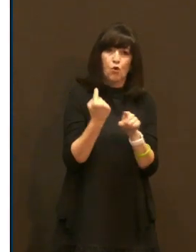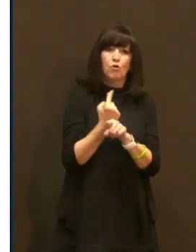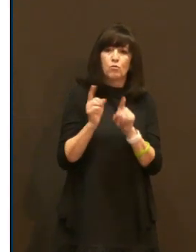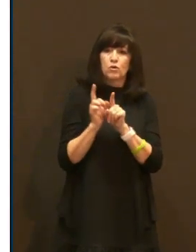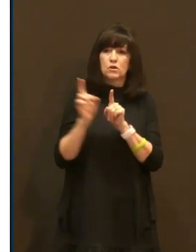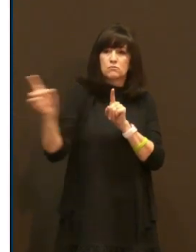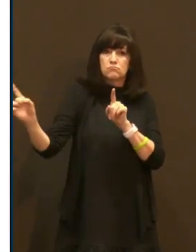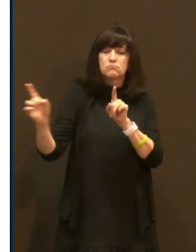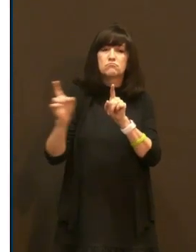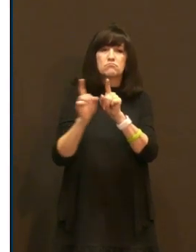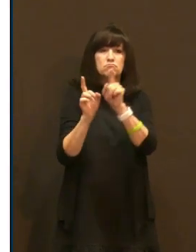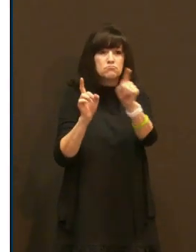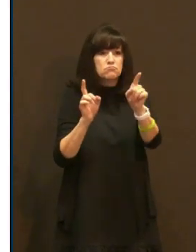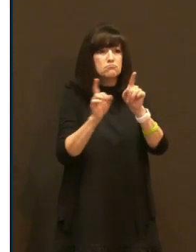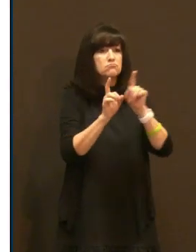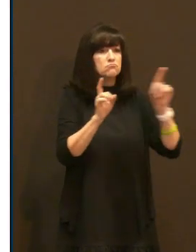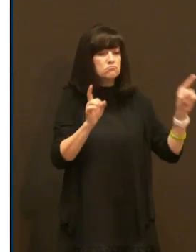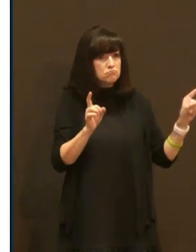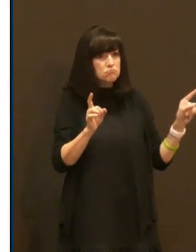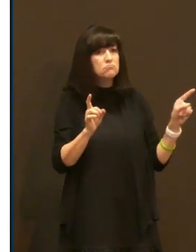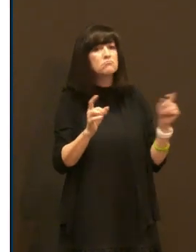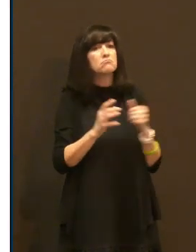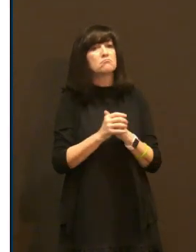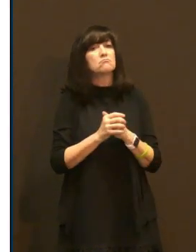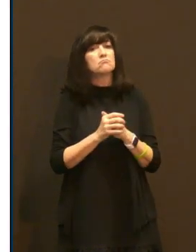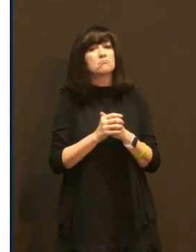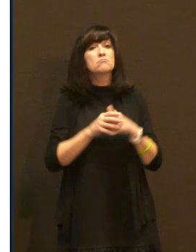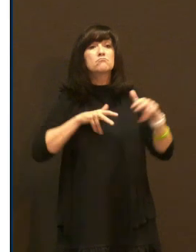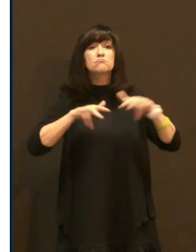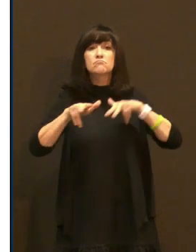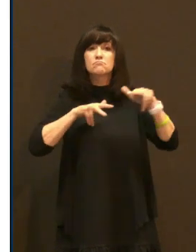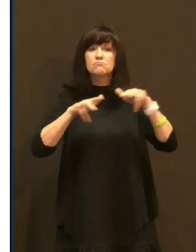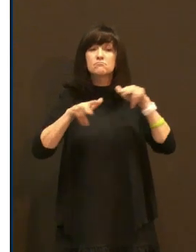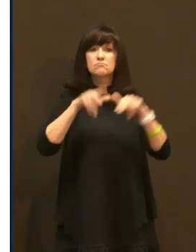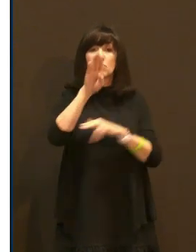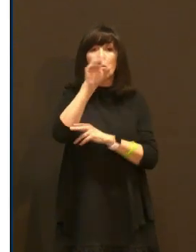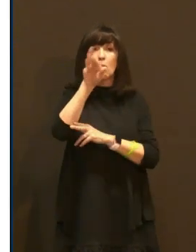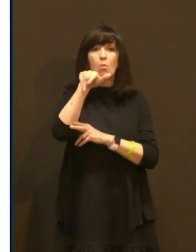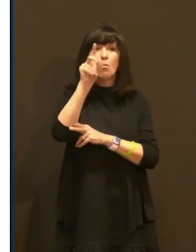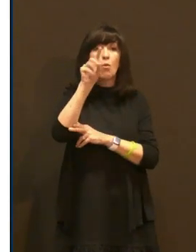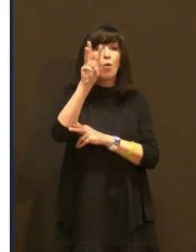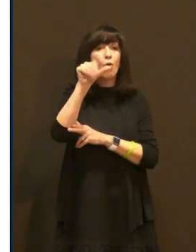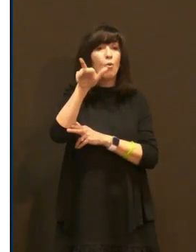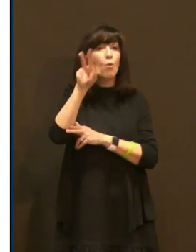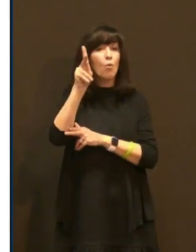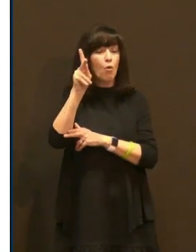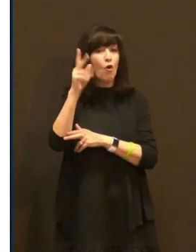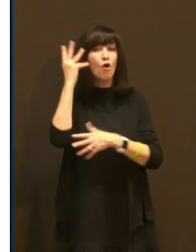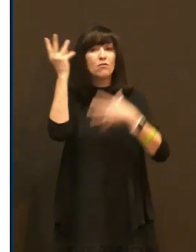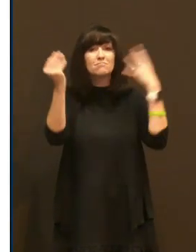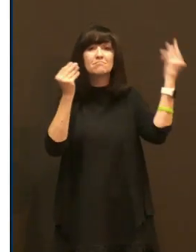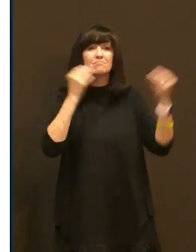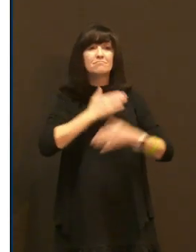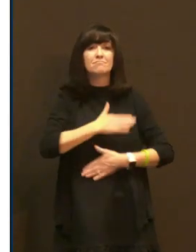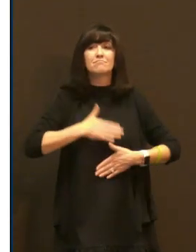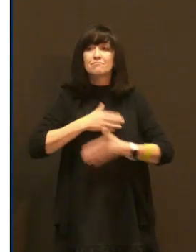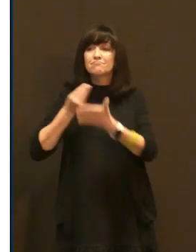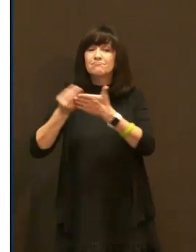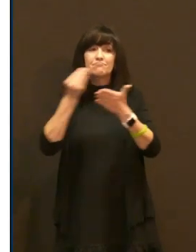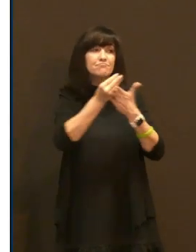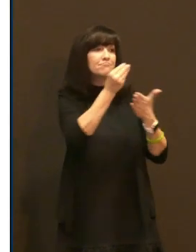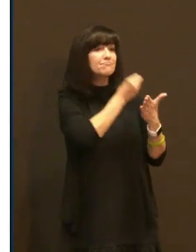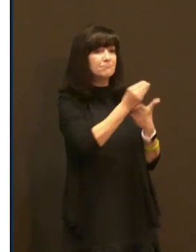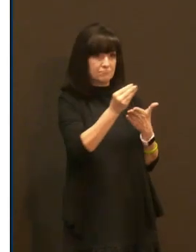on the beach and boardwalk, wearing of masks on the boardwalk and even some on the beaches, and crowds in a manageable way.